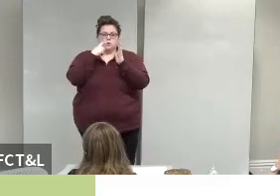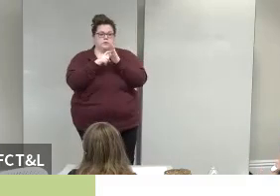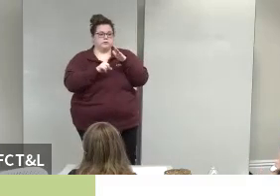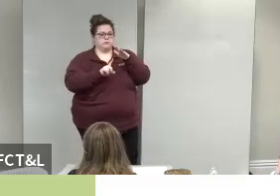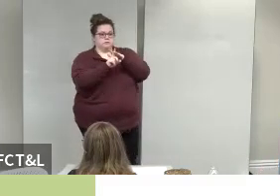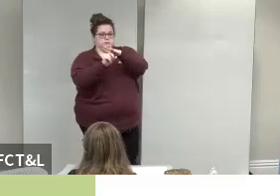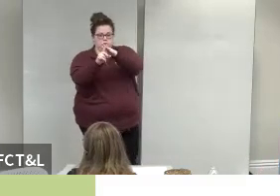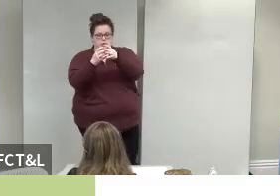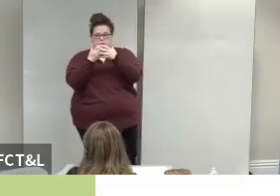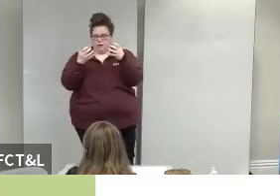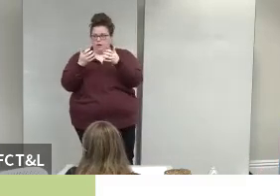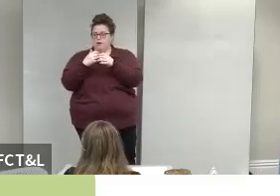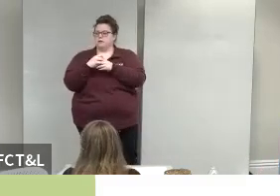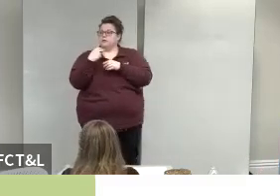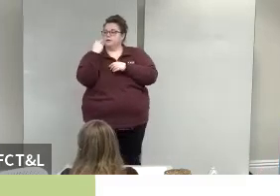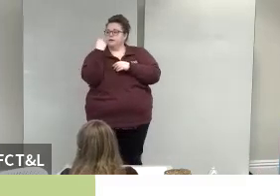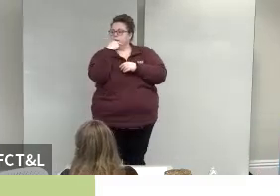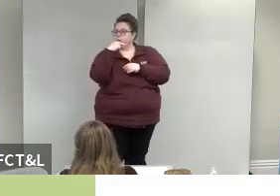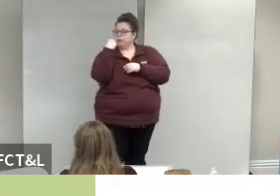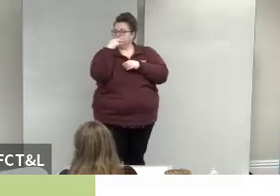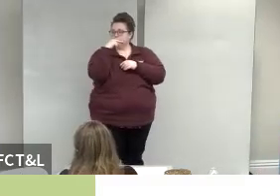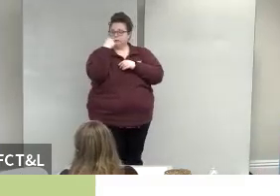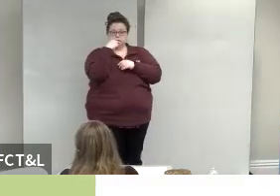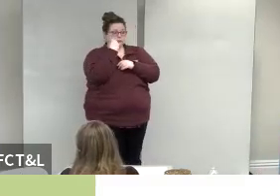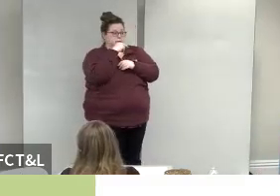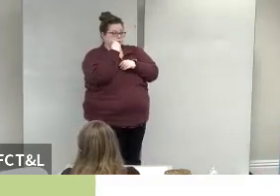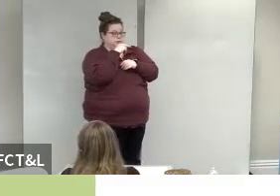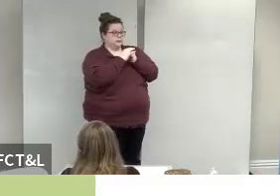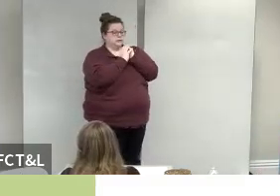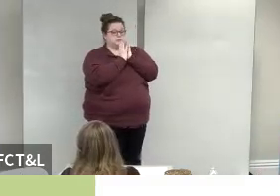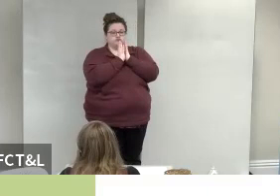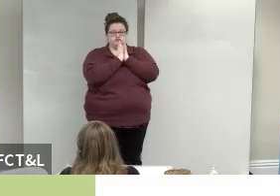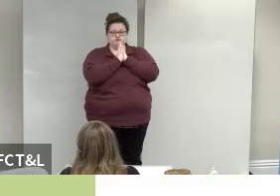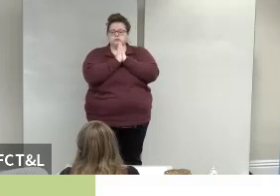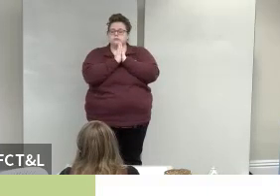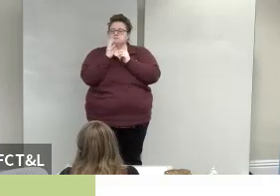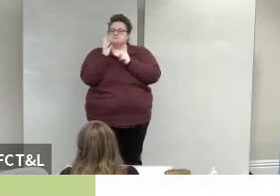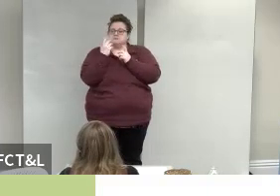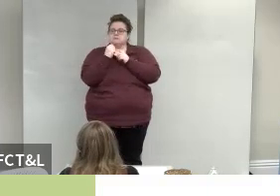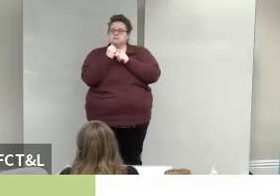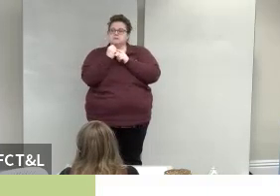One thing that I have noticed that's come up often is the lip reading issue.